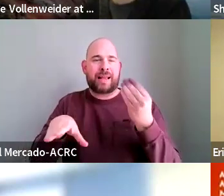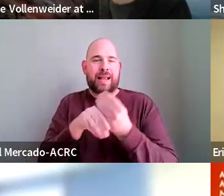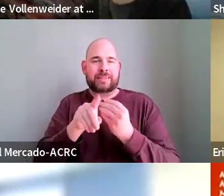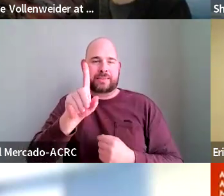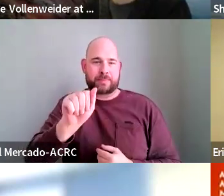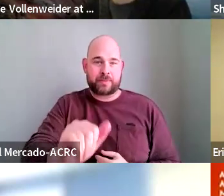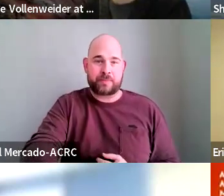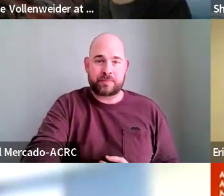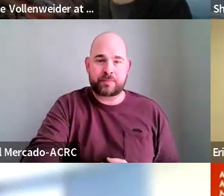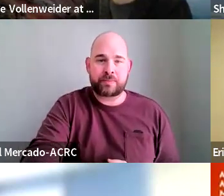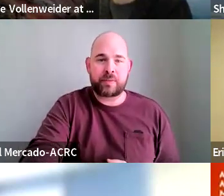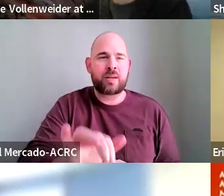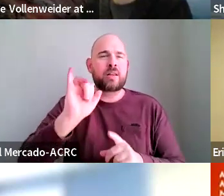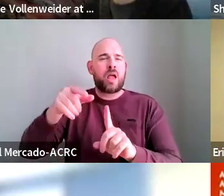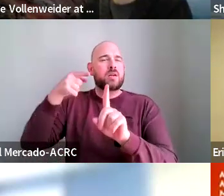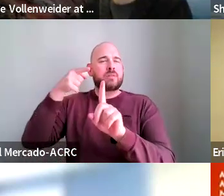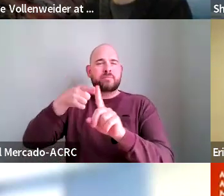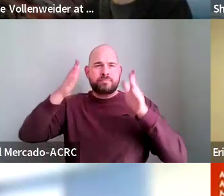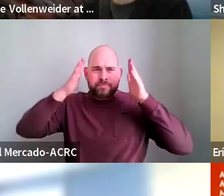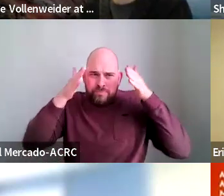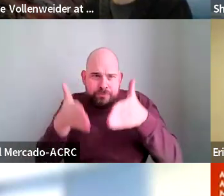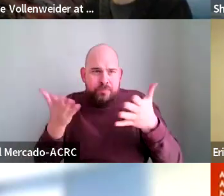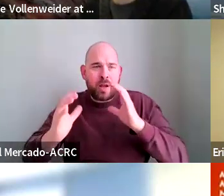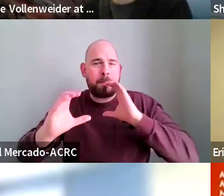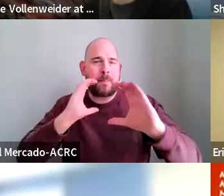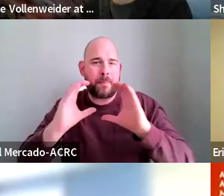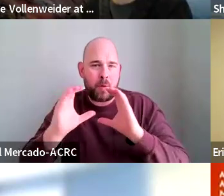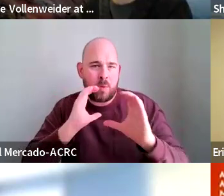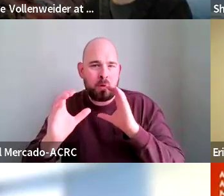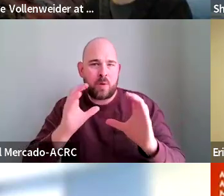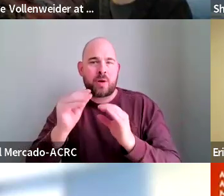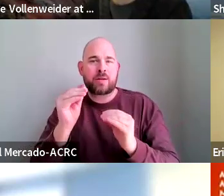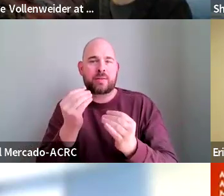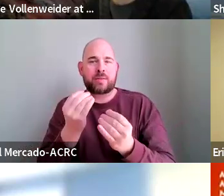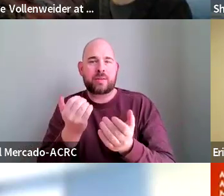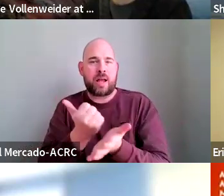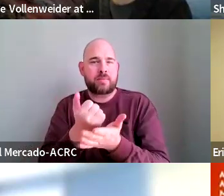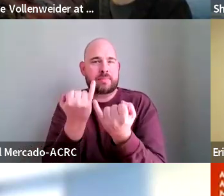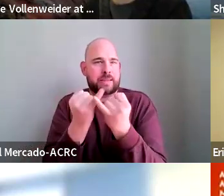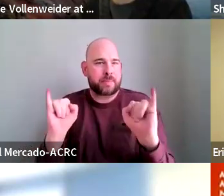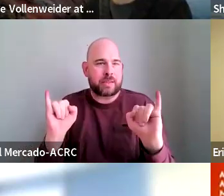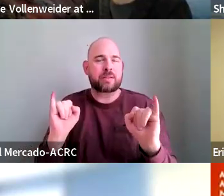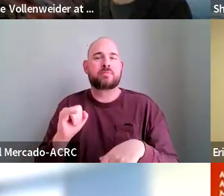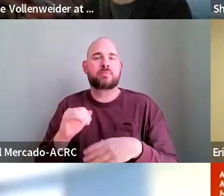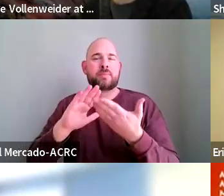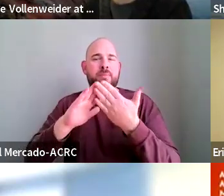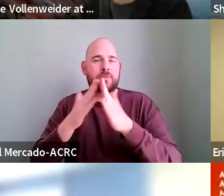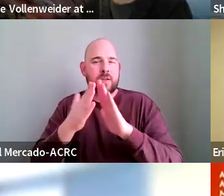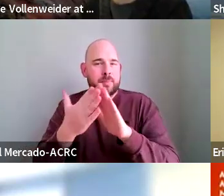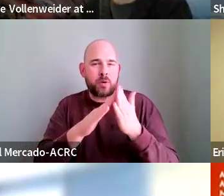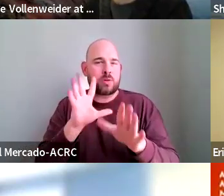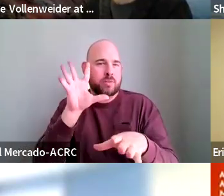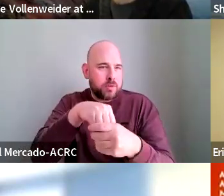They have supportive services for individuals who are deaf with additional disabilities. So these organizations really focus